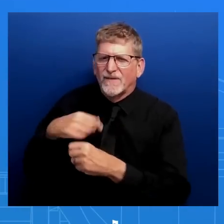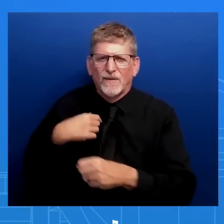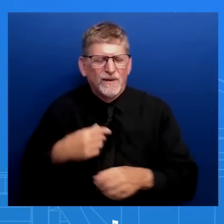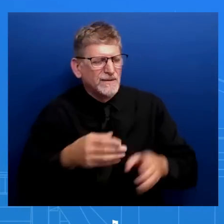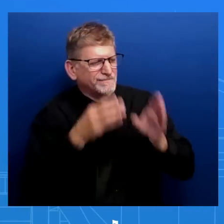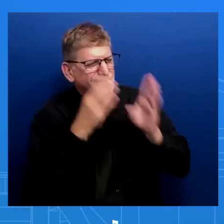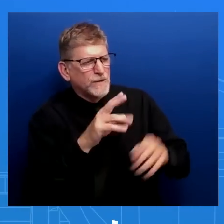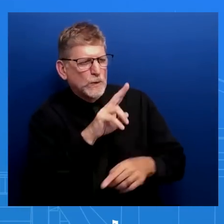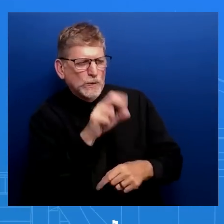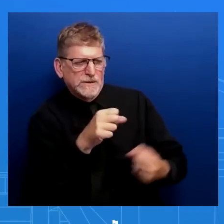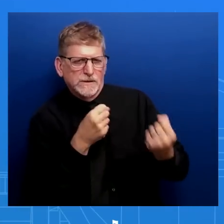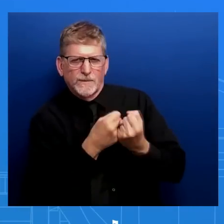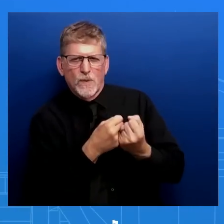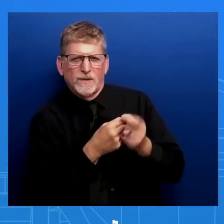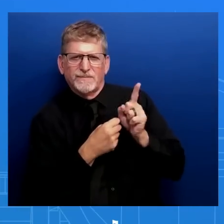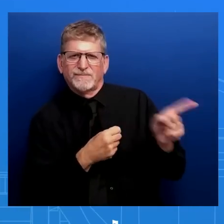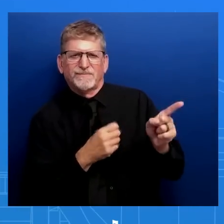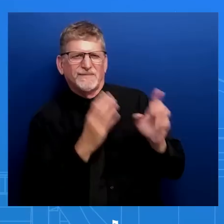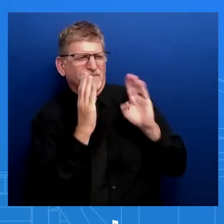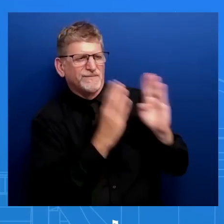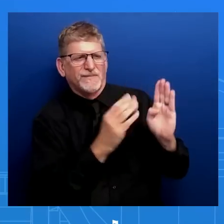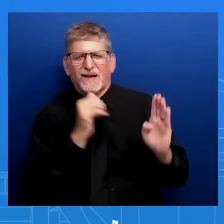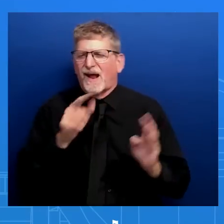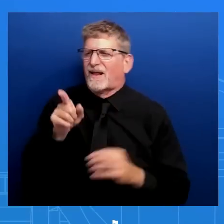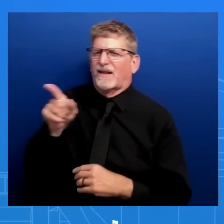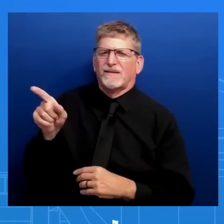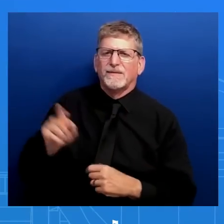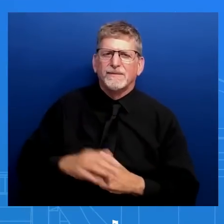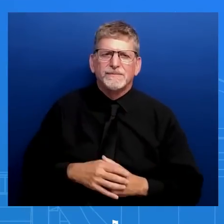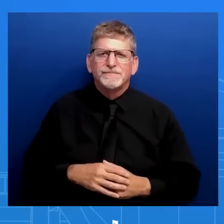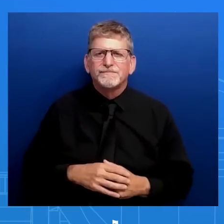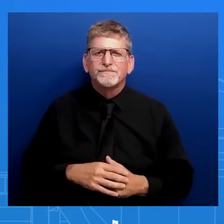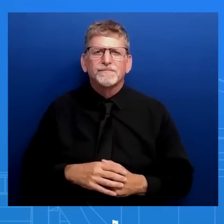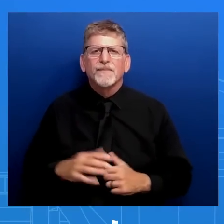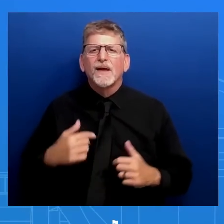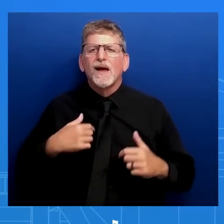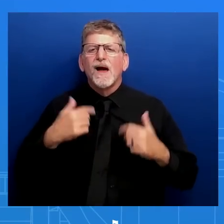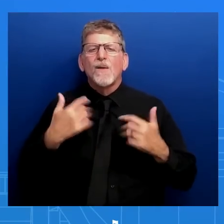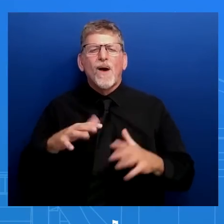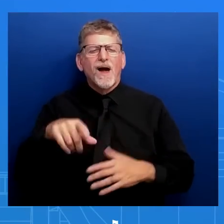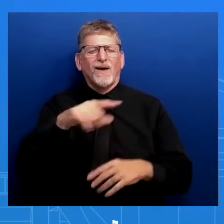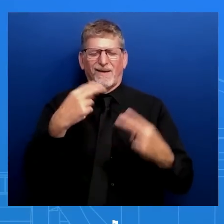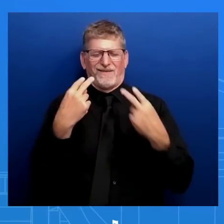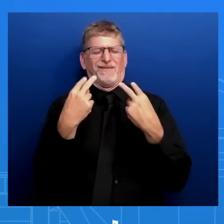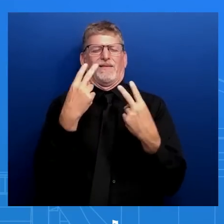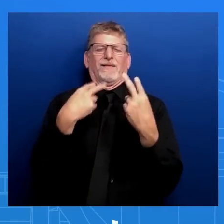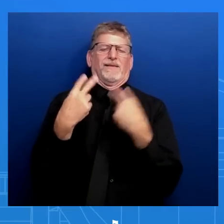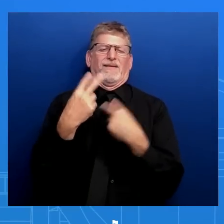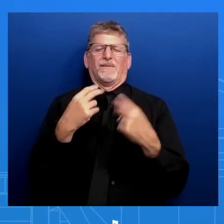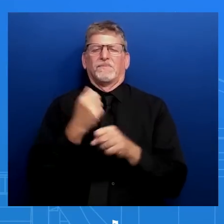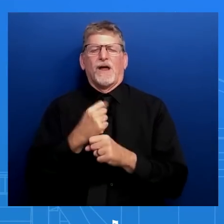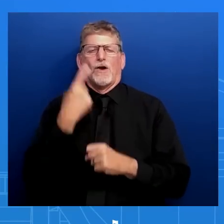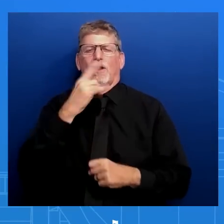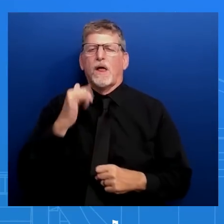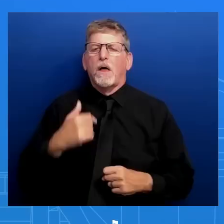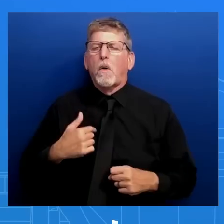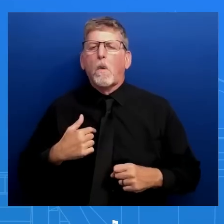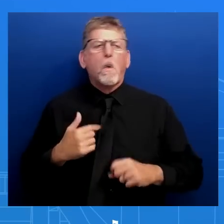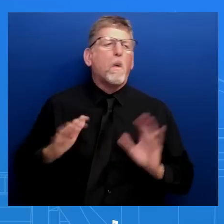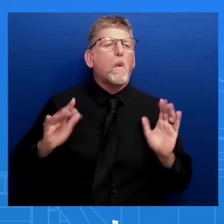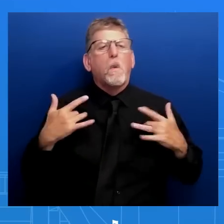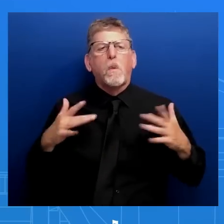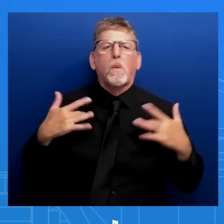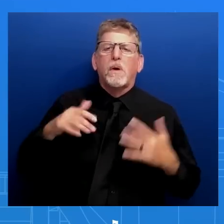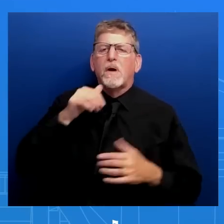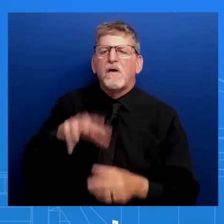I just want to disavow you of any idea that the reason why we're saying we weren't involved has something to do with not wanting to comment about the situation